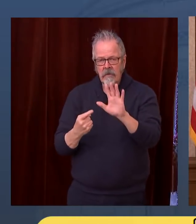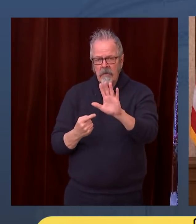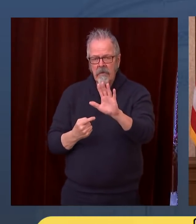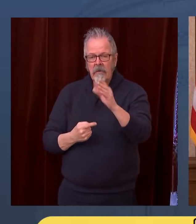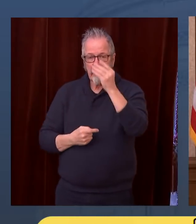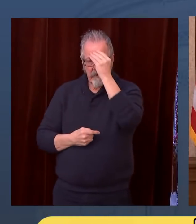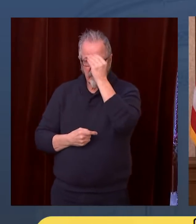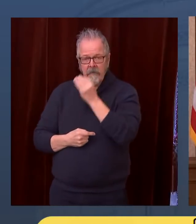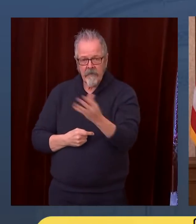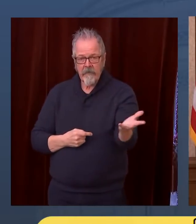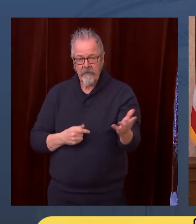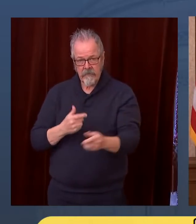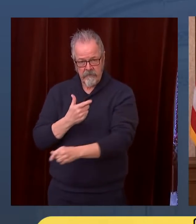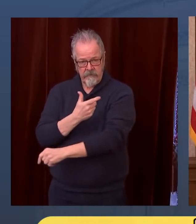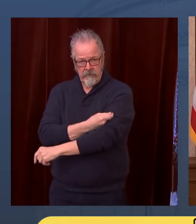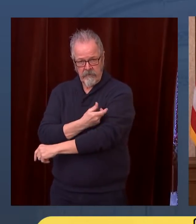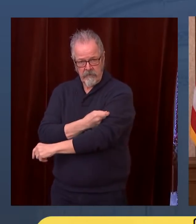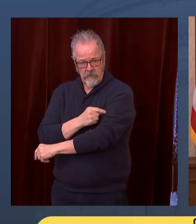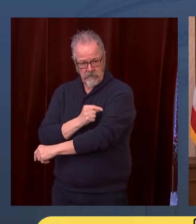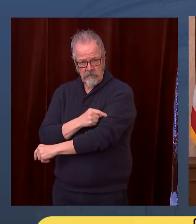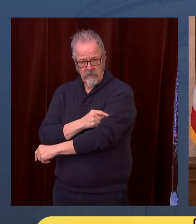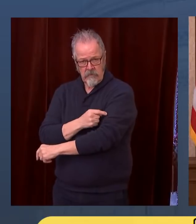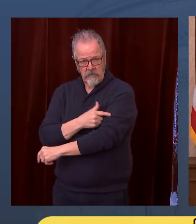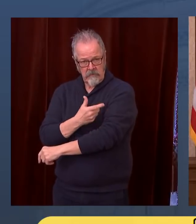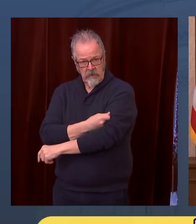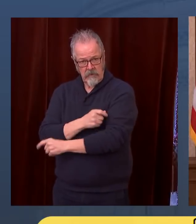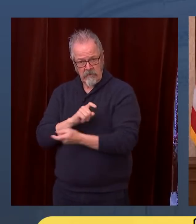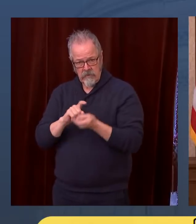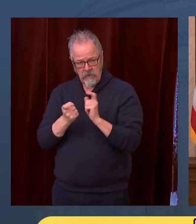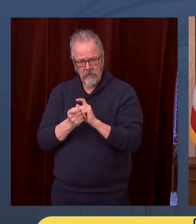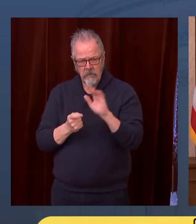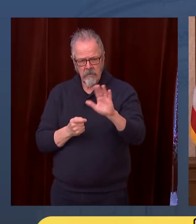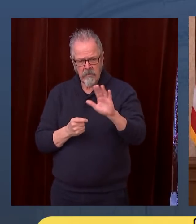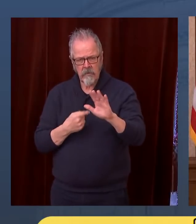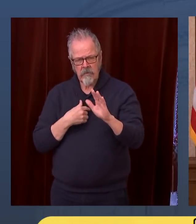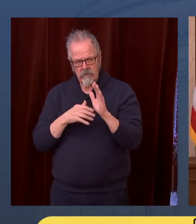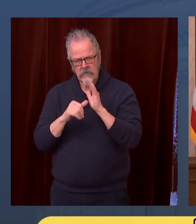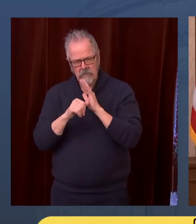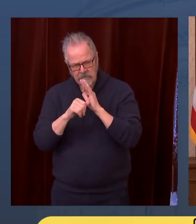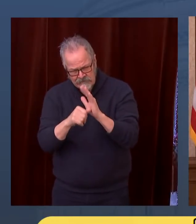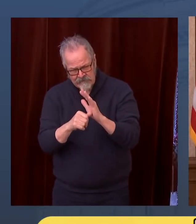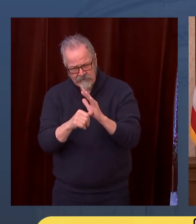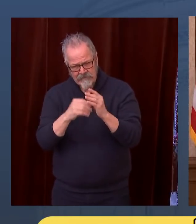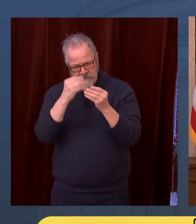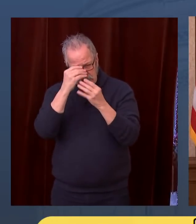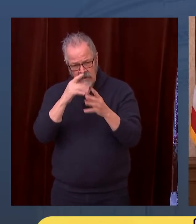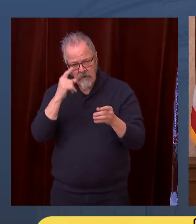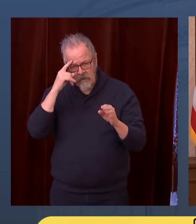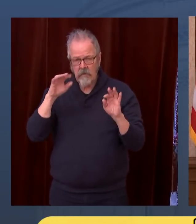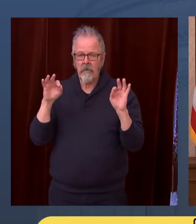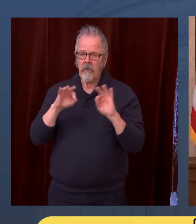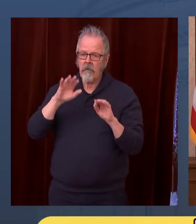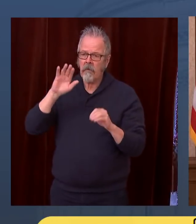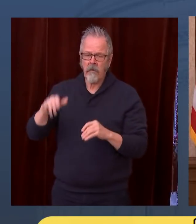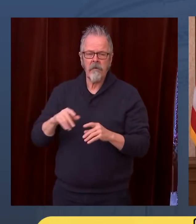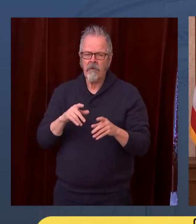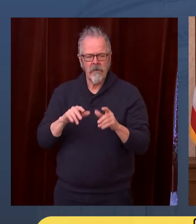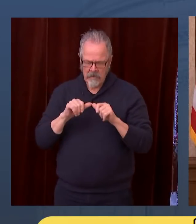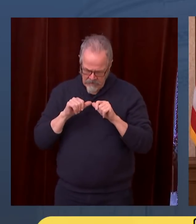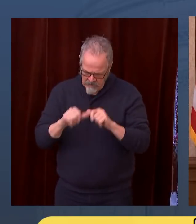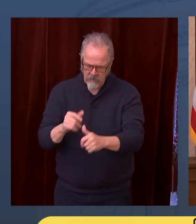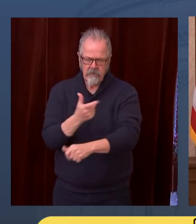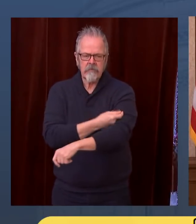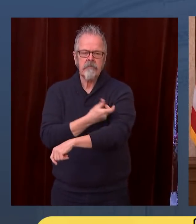vaccines, but I do want to stress with folks the ability to continue to protect ourselves, because COVID is not